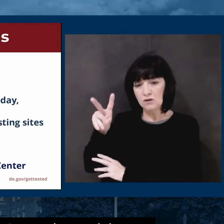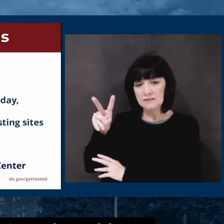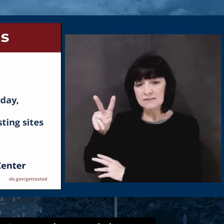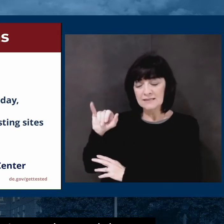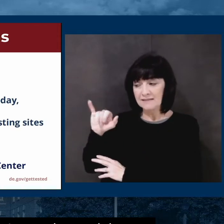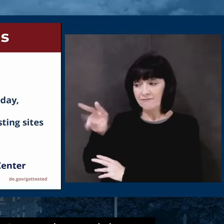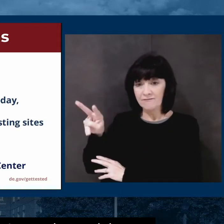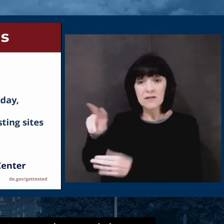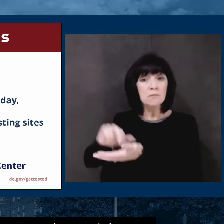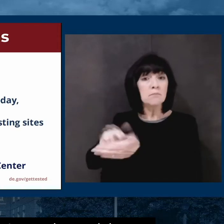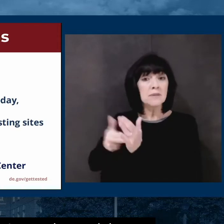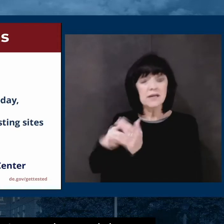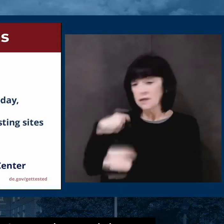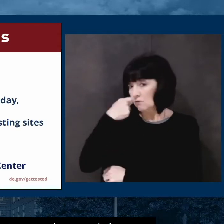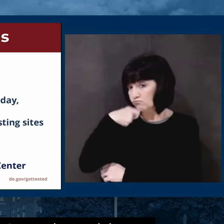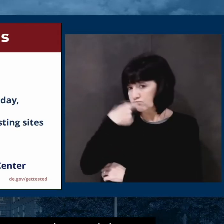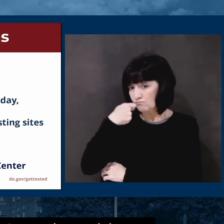go to